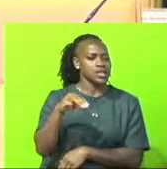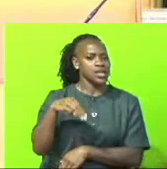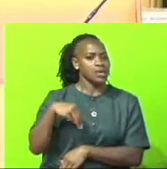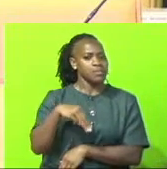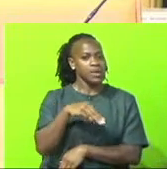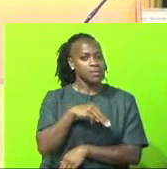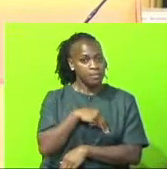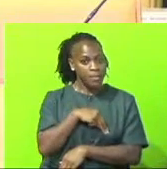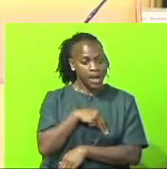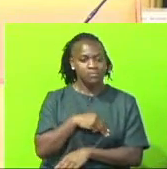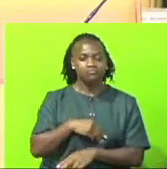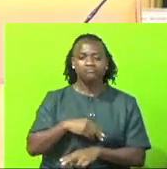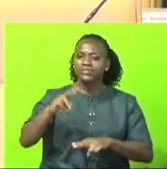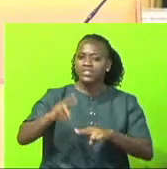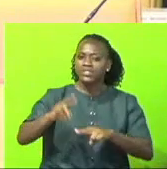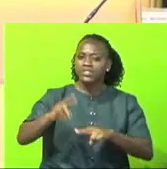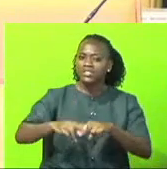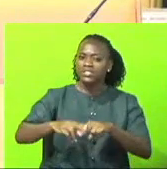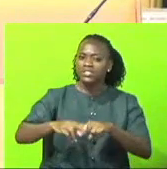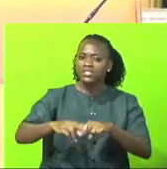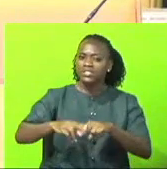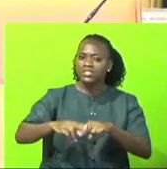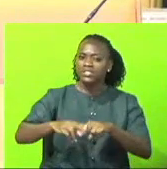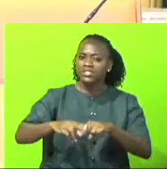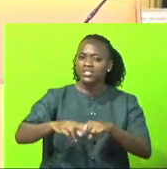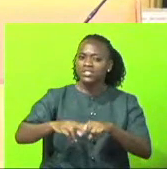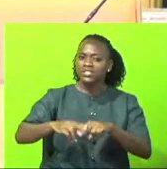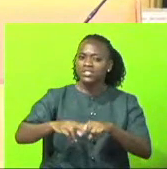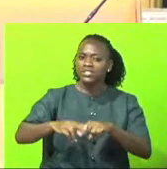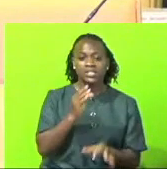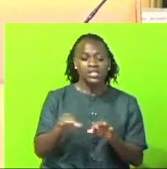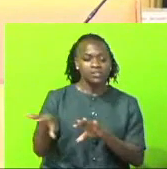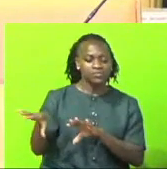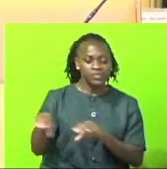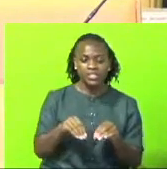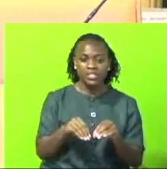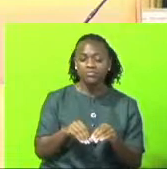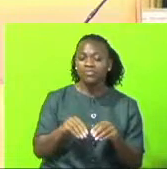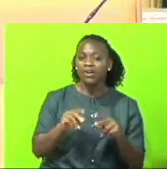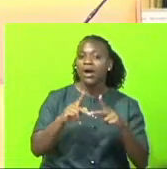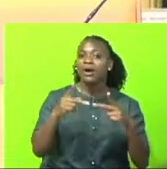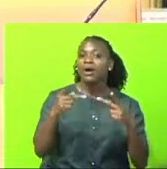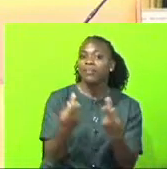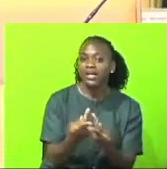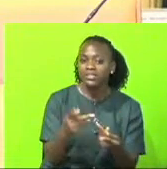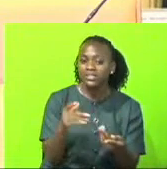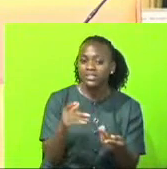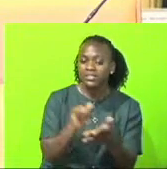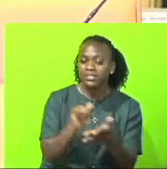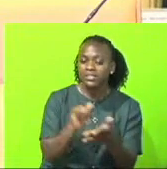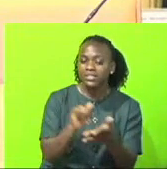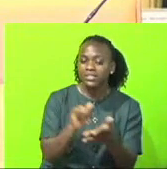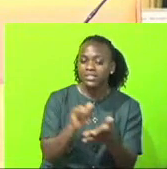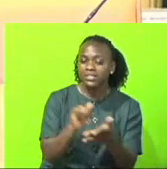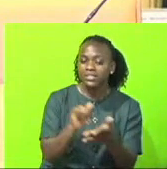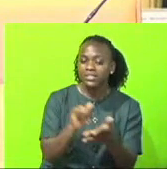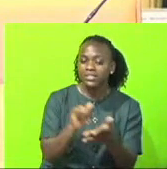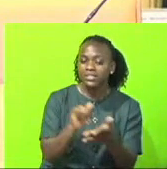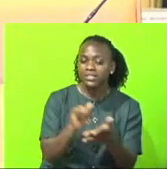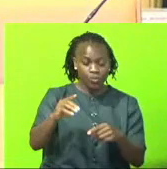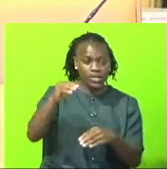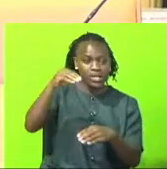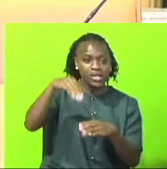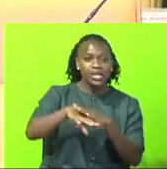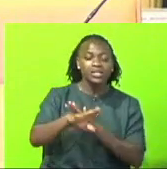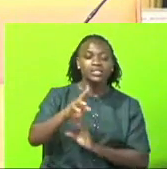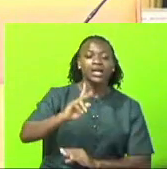vacate his seat in Parliament if he leaves the party of which he was a member at the time of his election to Parliament